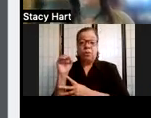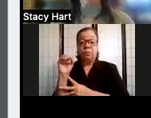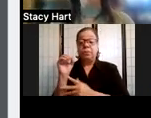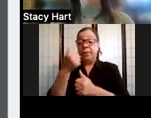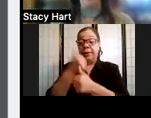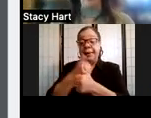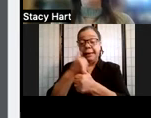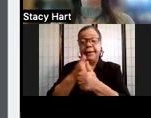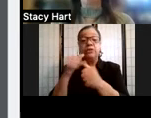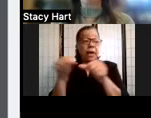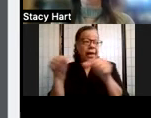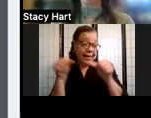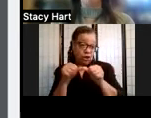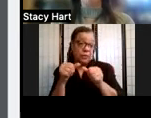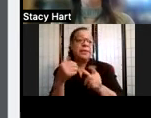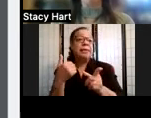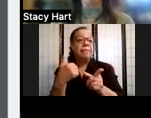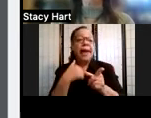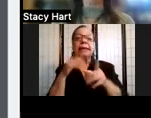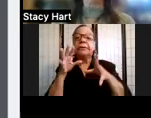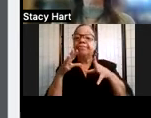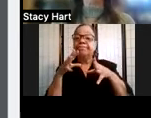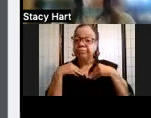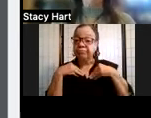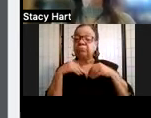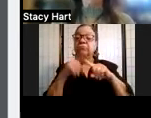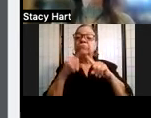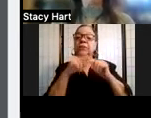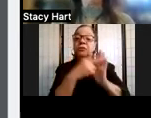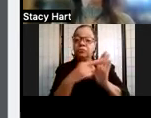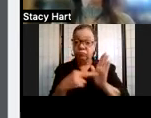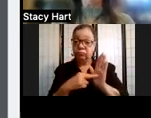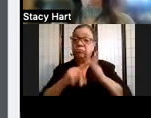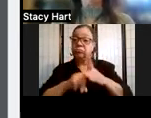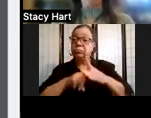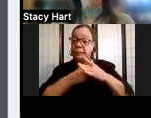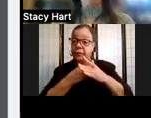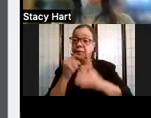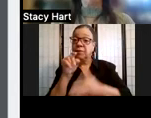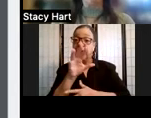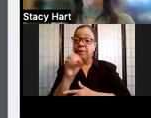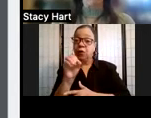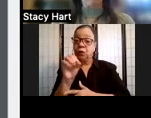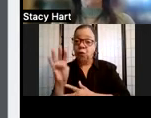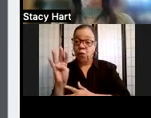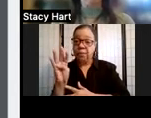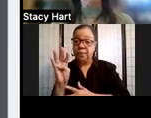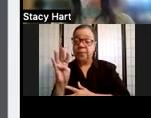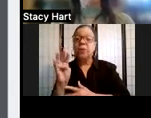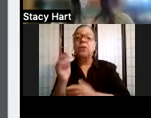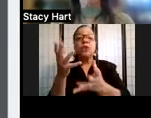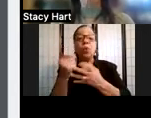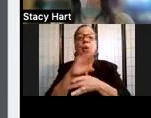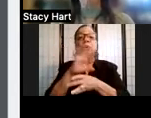federal agency had to adopt regulations to implement Section 504. So I wanted to